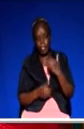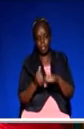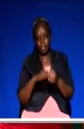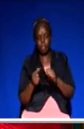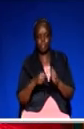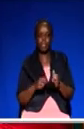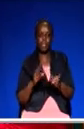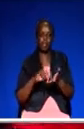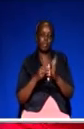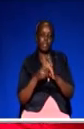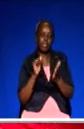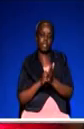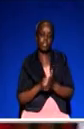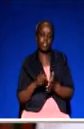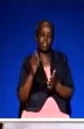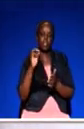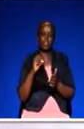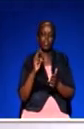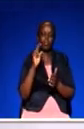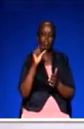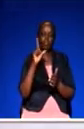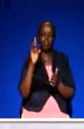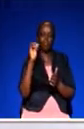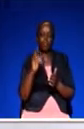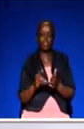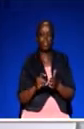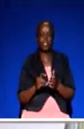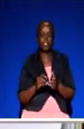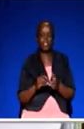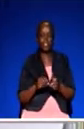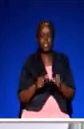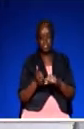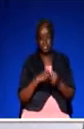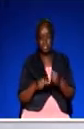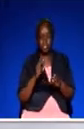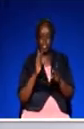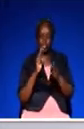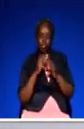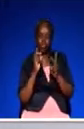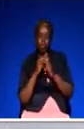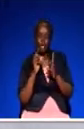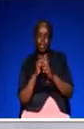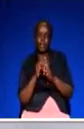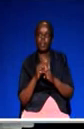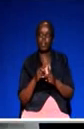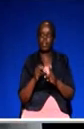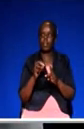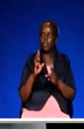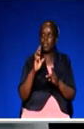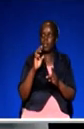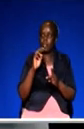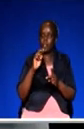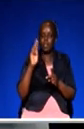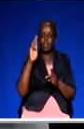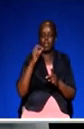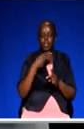to that bread mold as rhizopus. So rhizopus is another name for